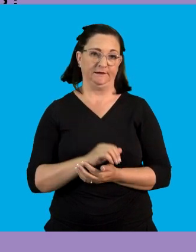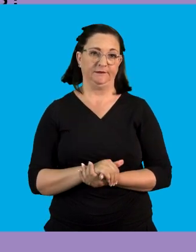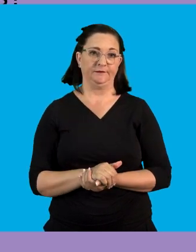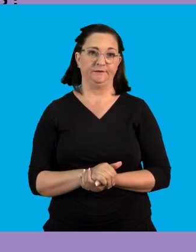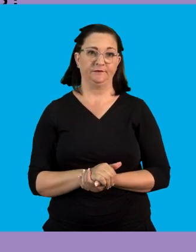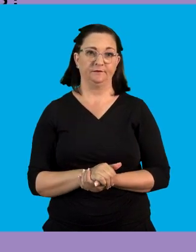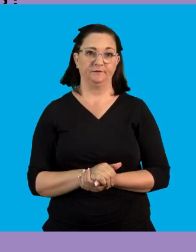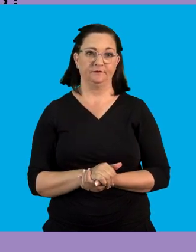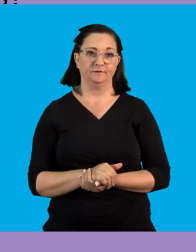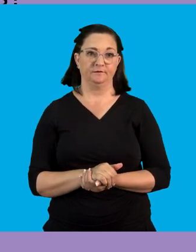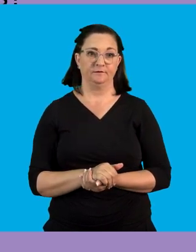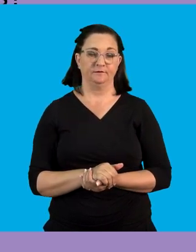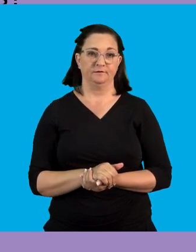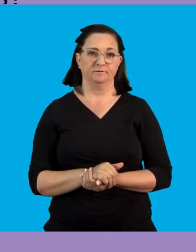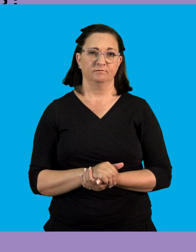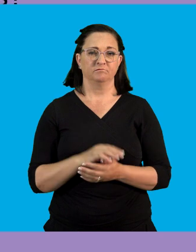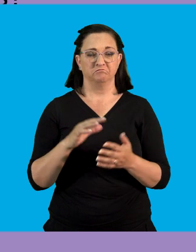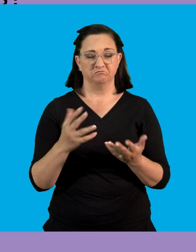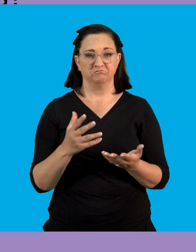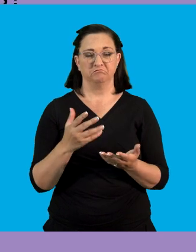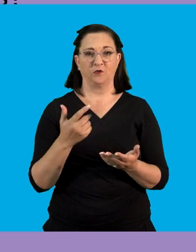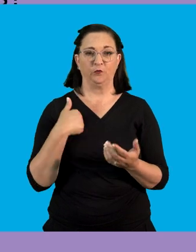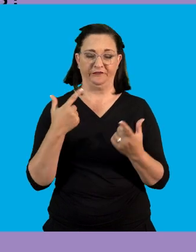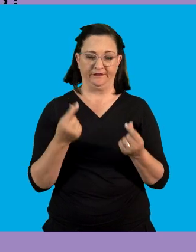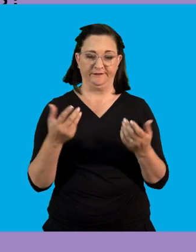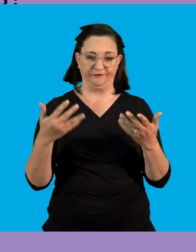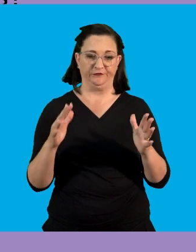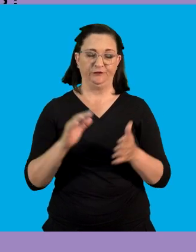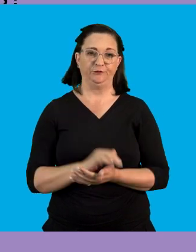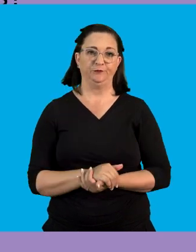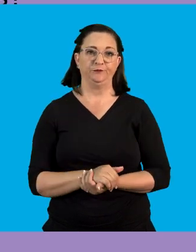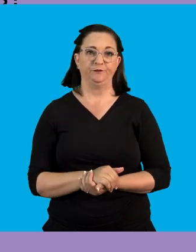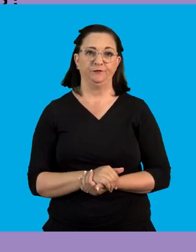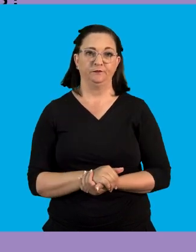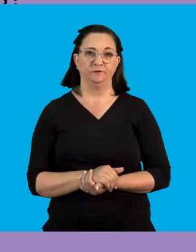360 degrees. So that is our conclusion because that's what we have done.